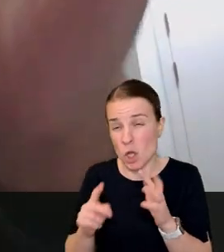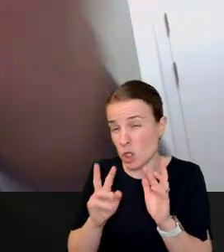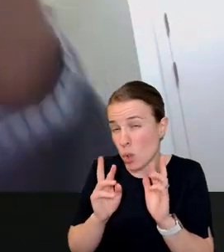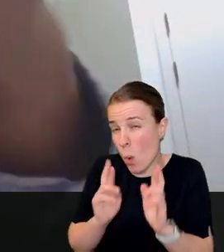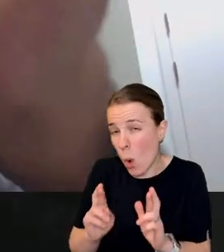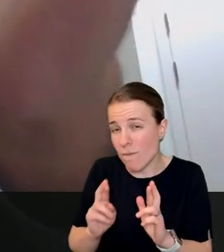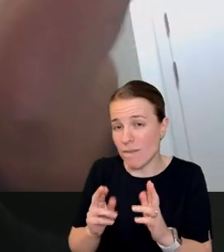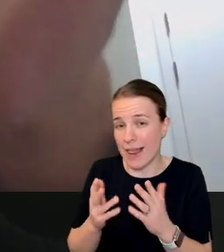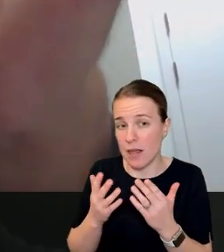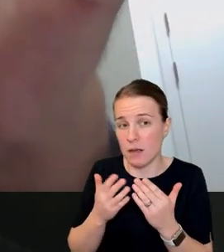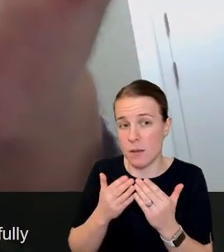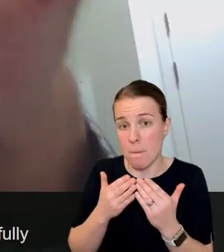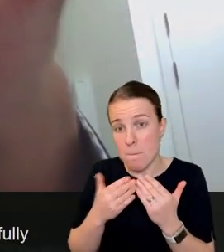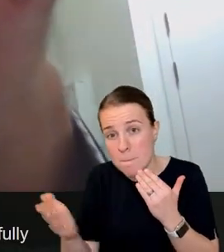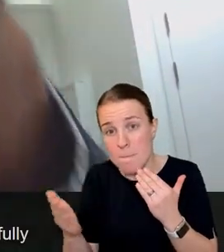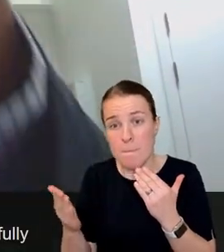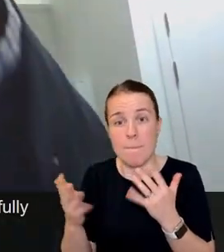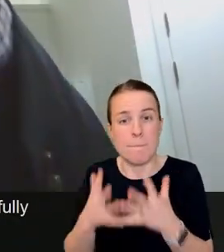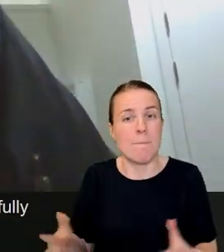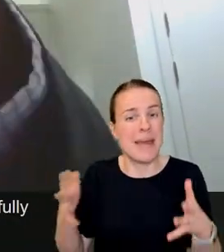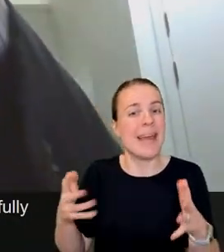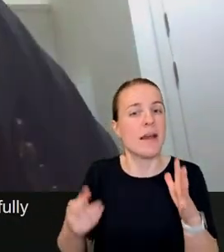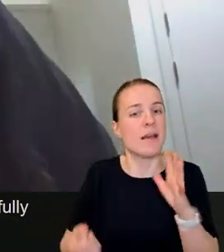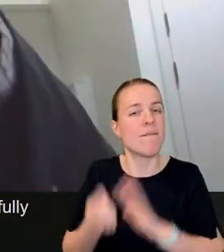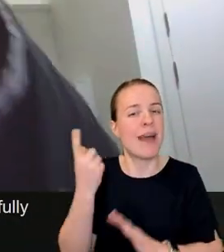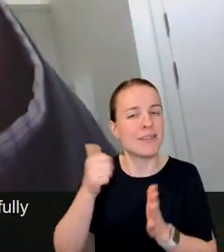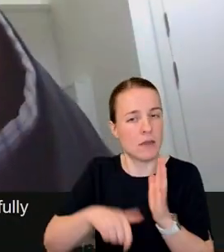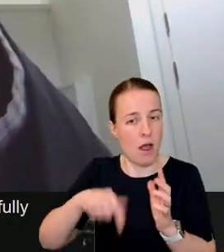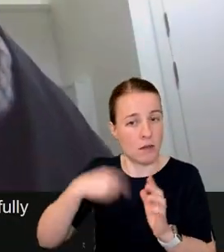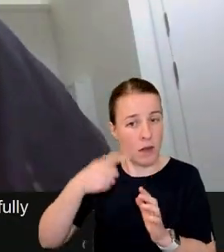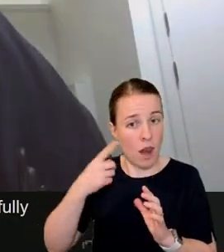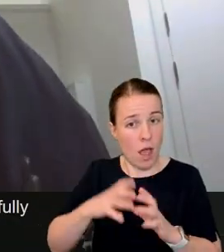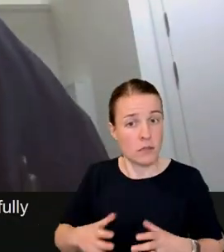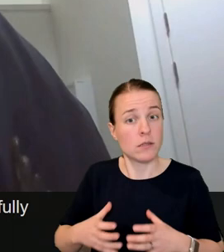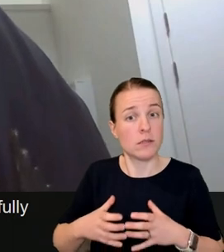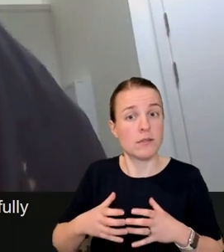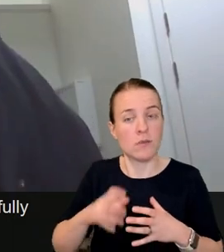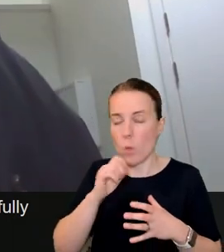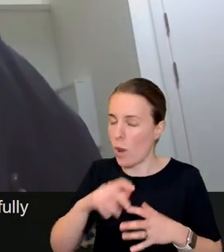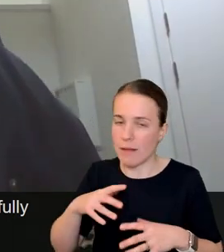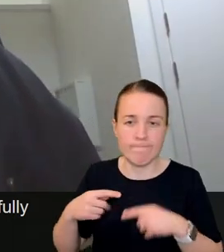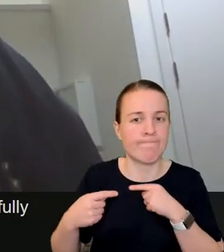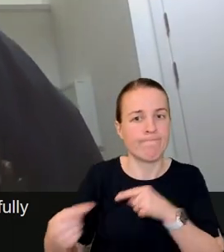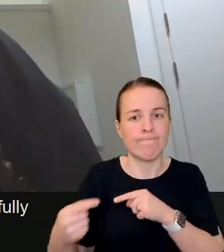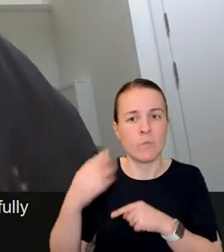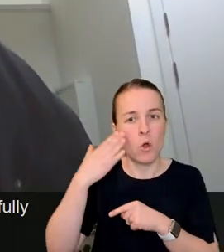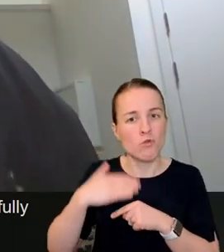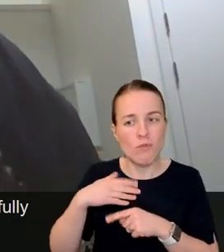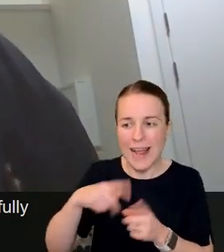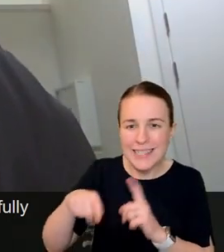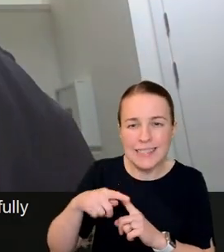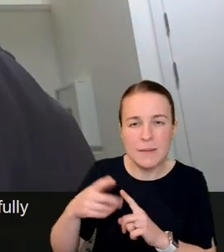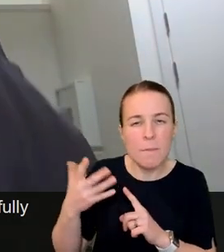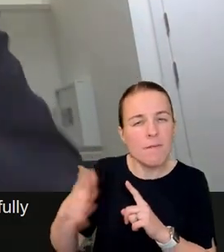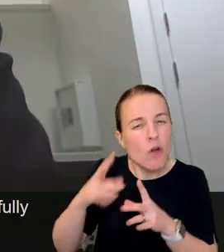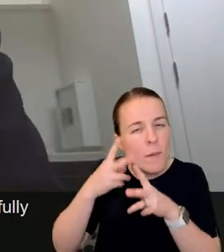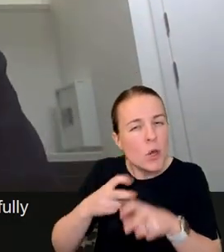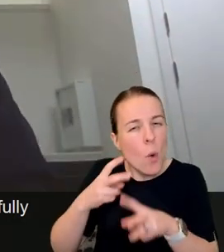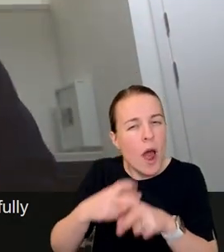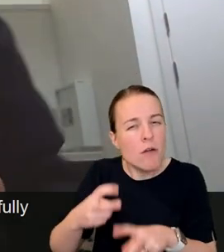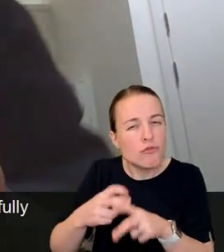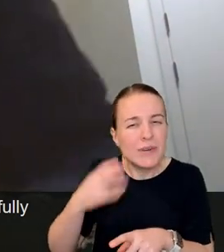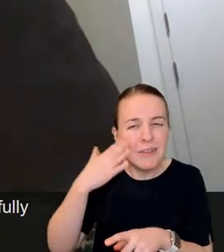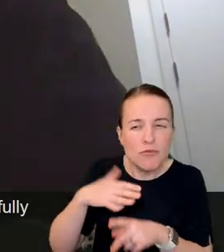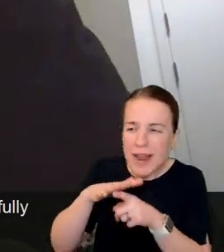campaign starting from London to actually tackle the issues of racism identified by the inquiry into racism in Yorkshire cricket.